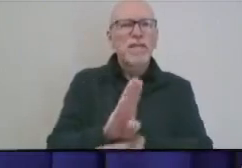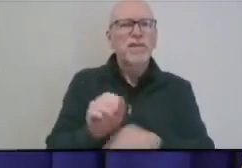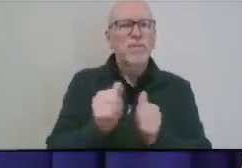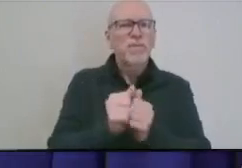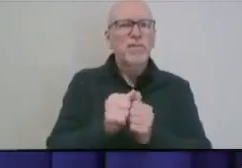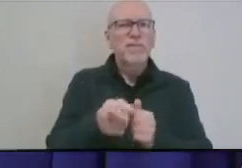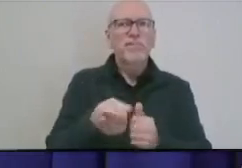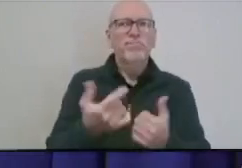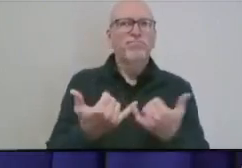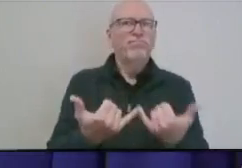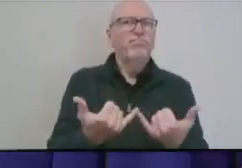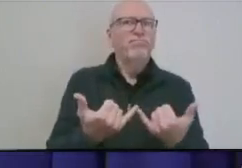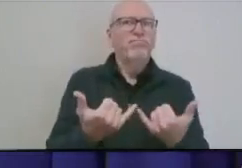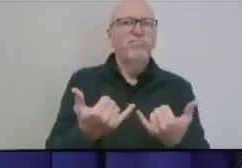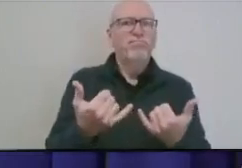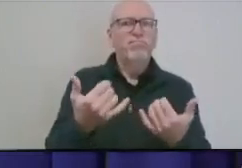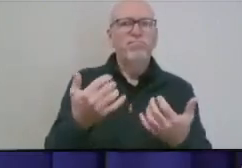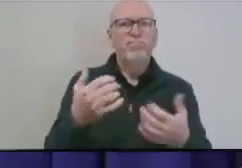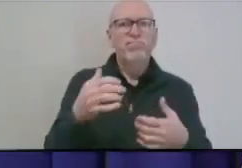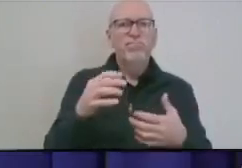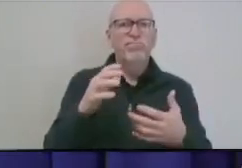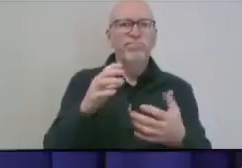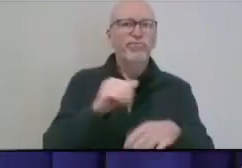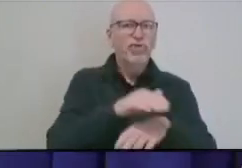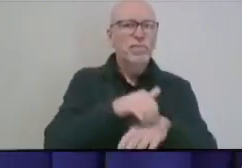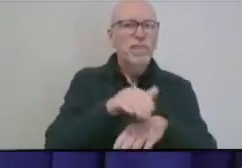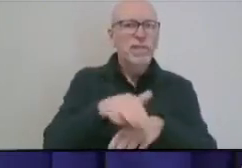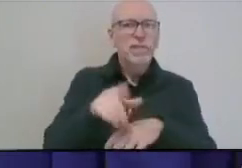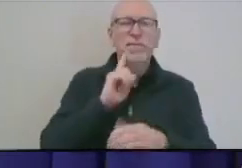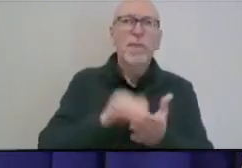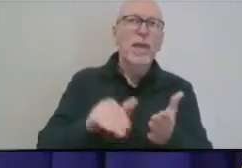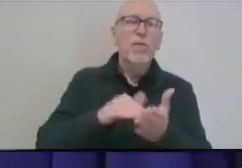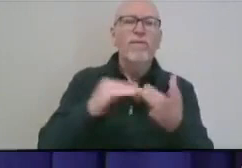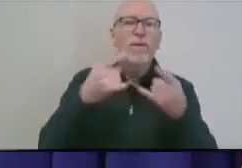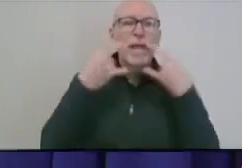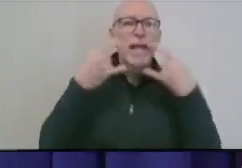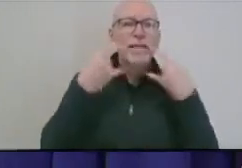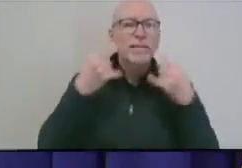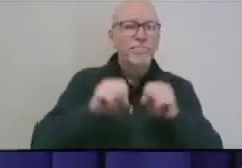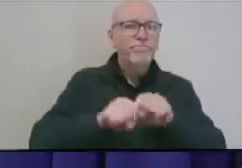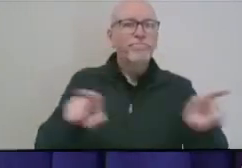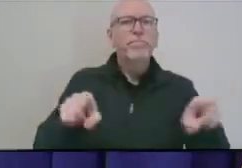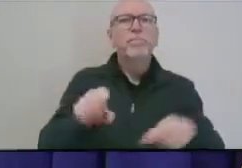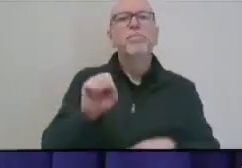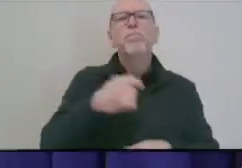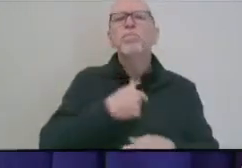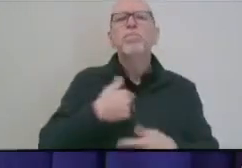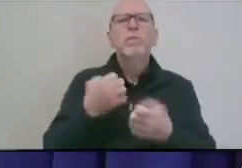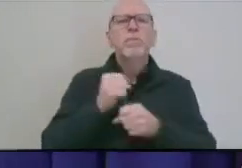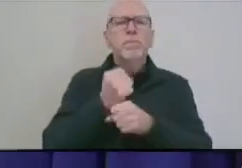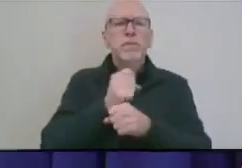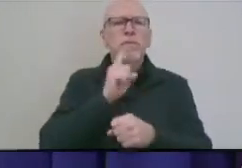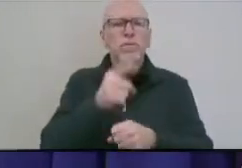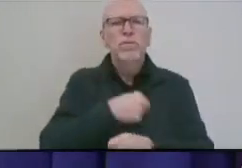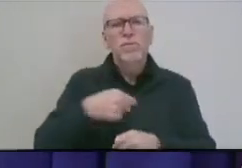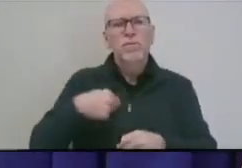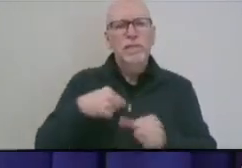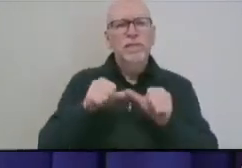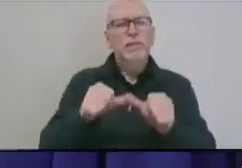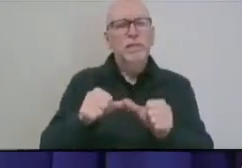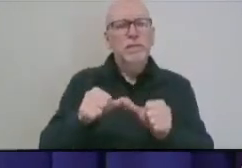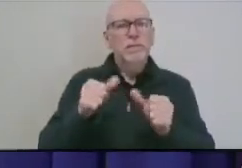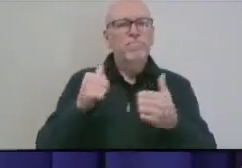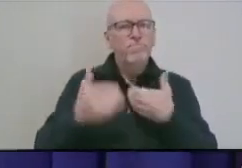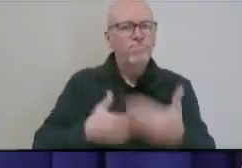latest round and shipment of thousands of masks going out. So we want to make sure that we continue to lean forward into